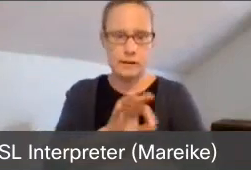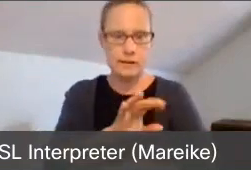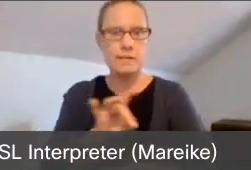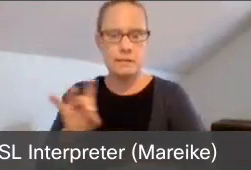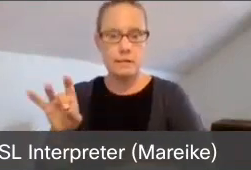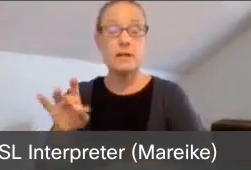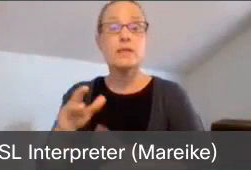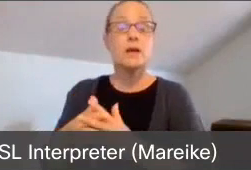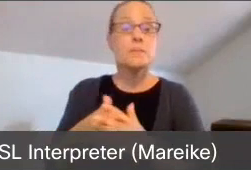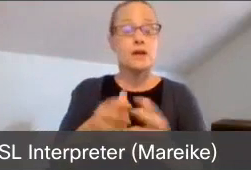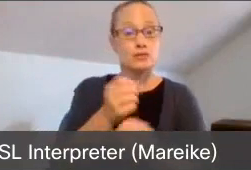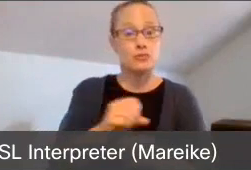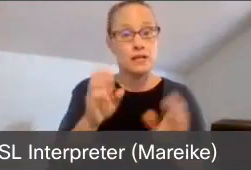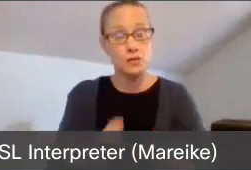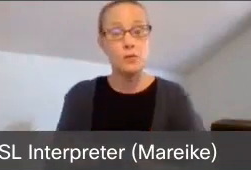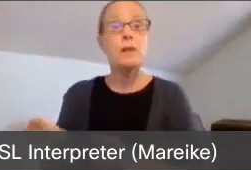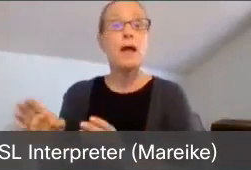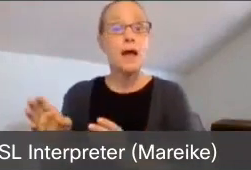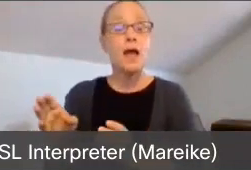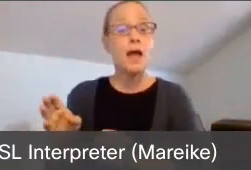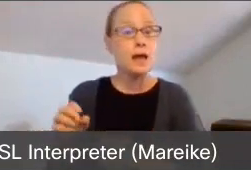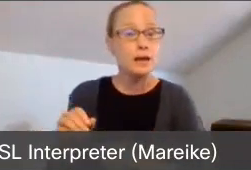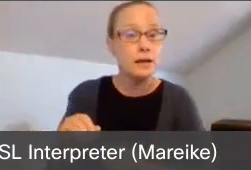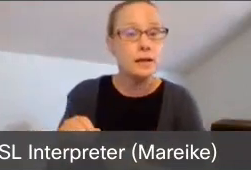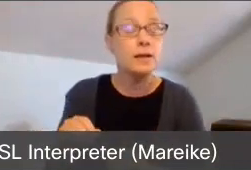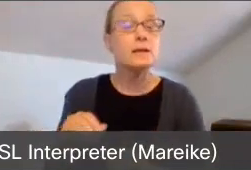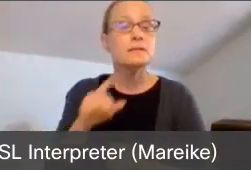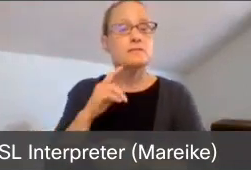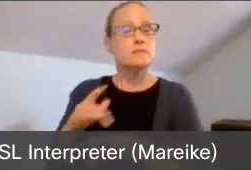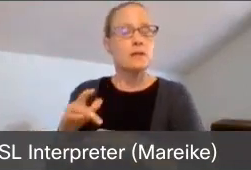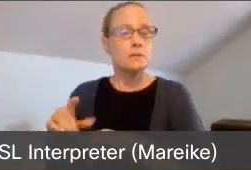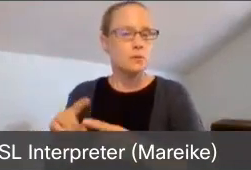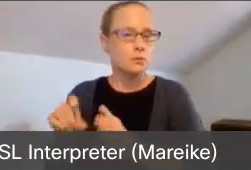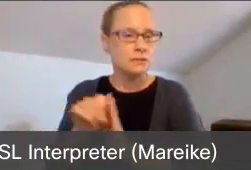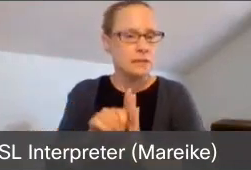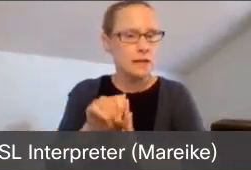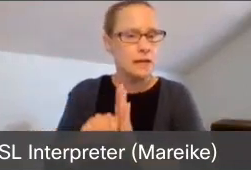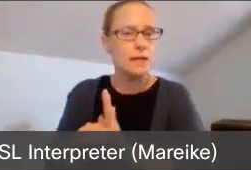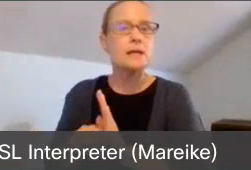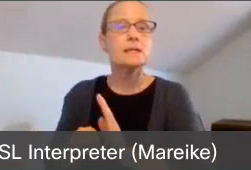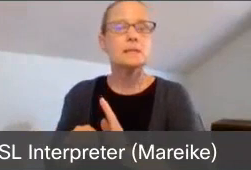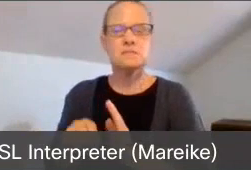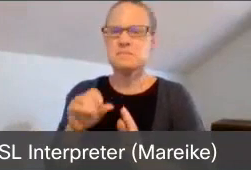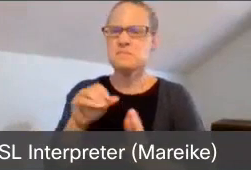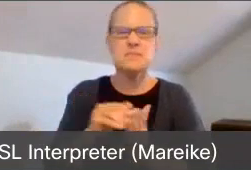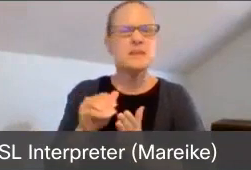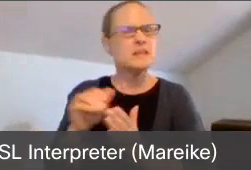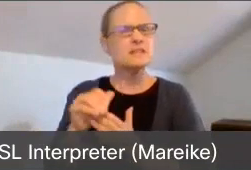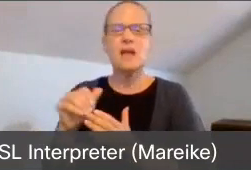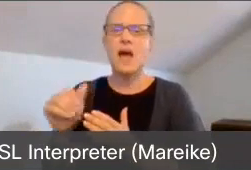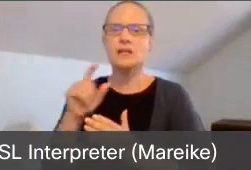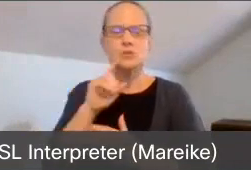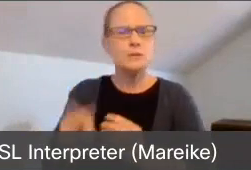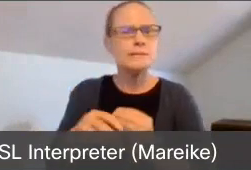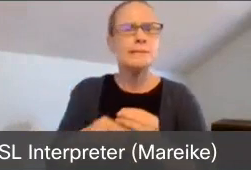Plan and enhanced cancer block grant funding made available to states millions of dollars to expand the